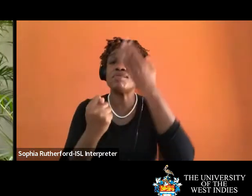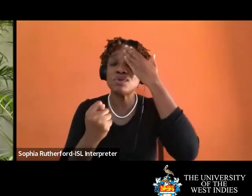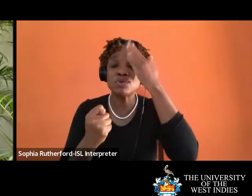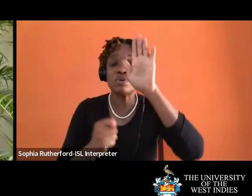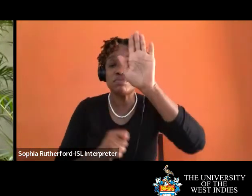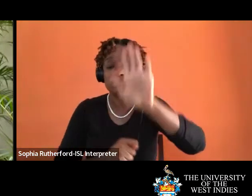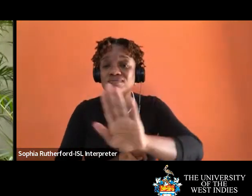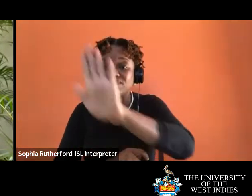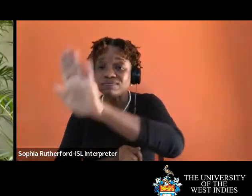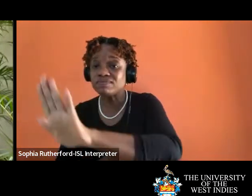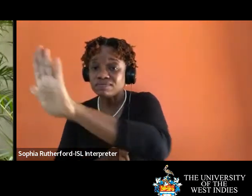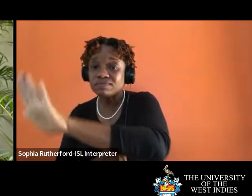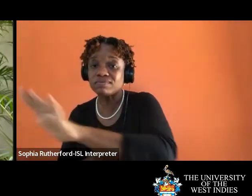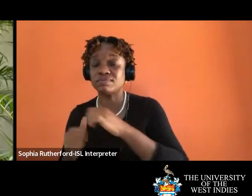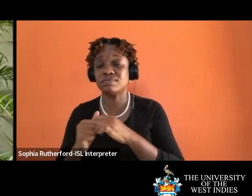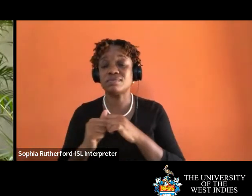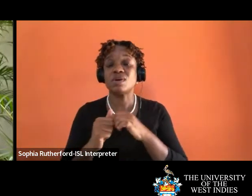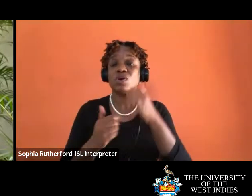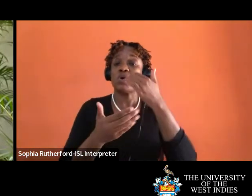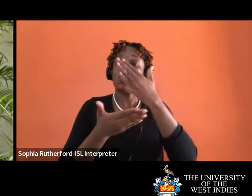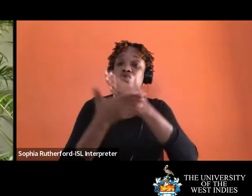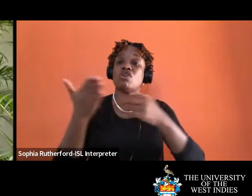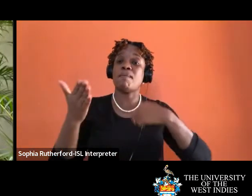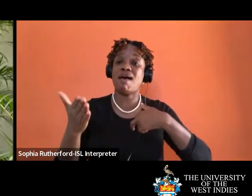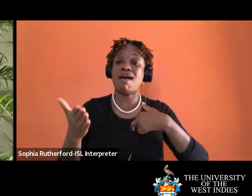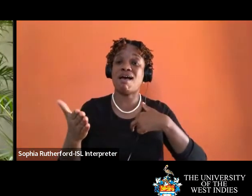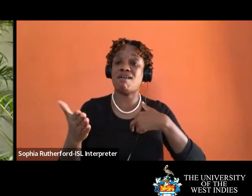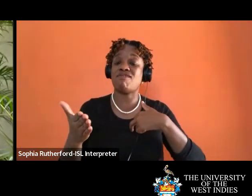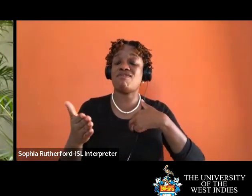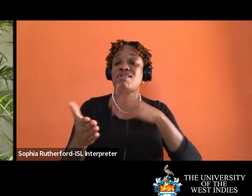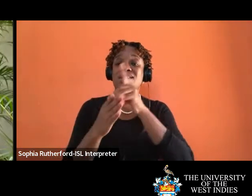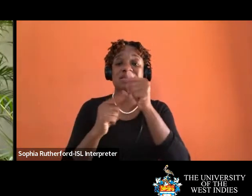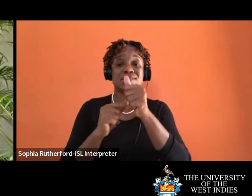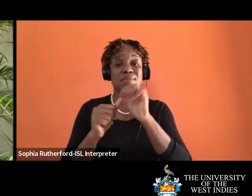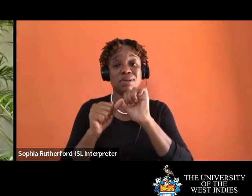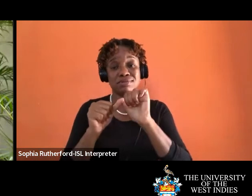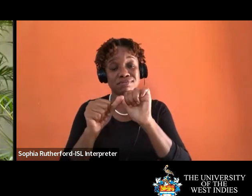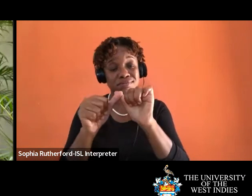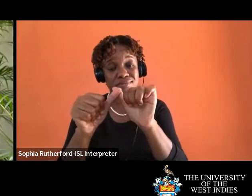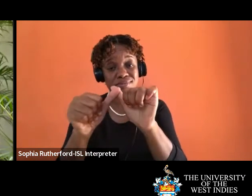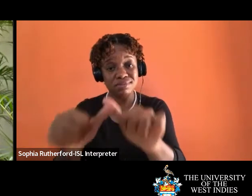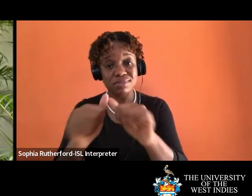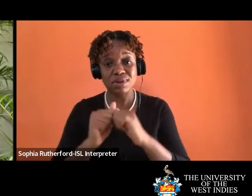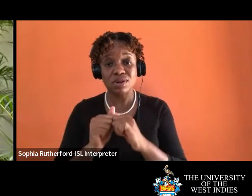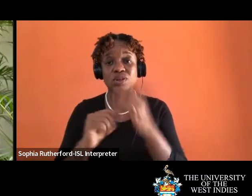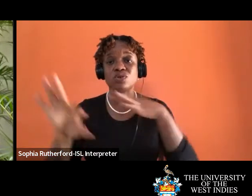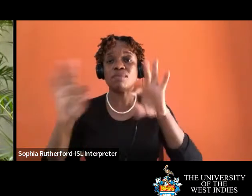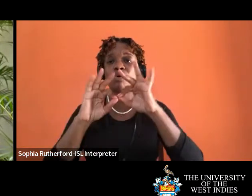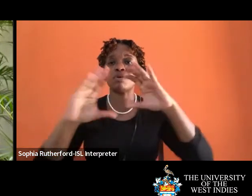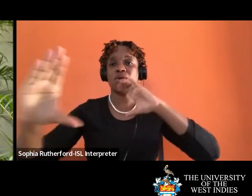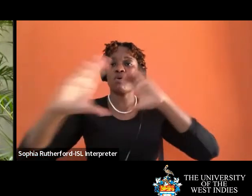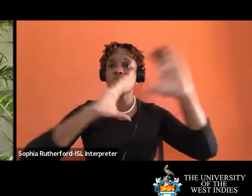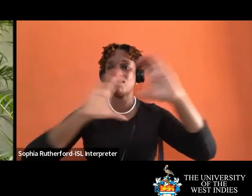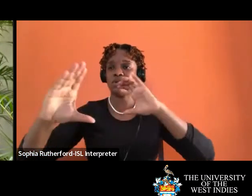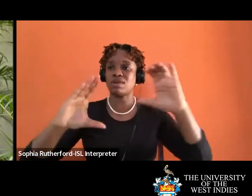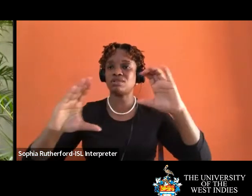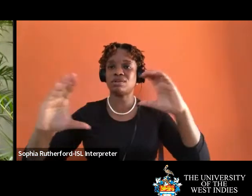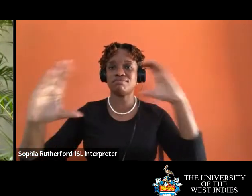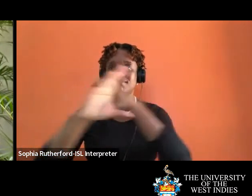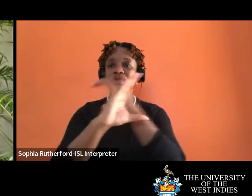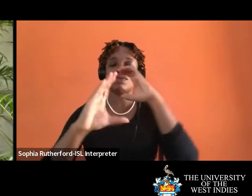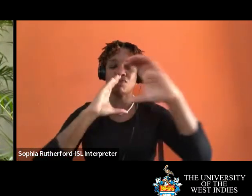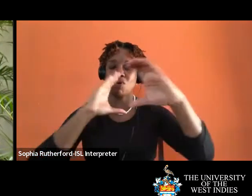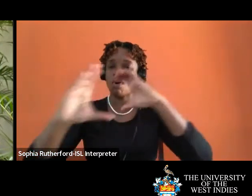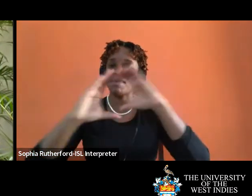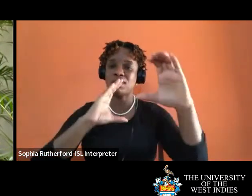with permanent disabilities will increase the communication between medical personnel and agencies responsible